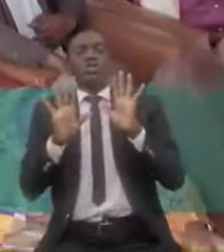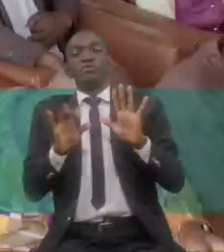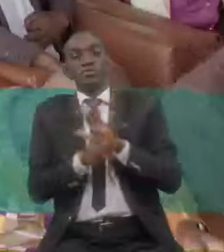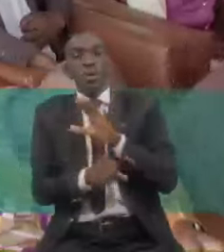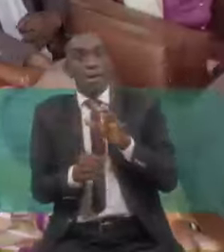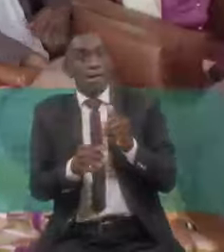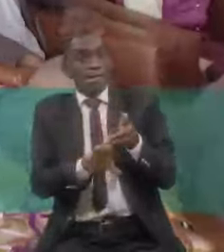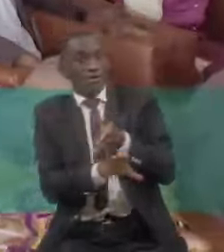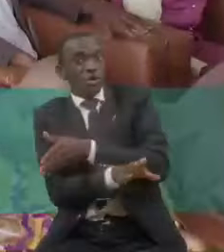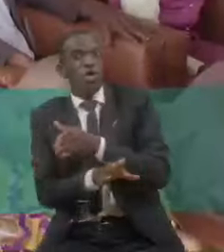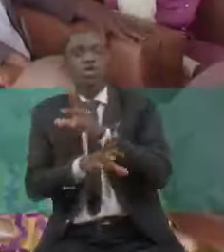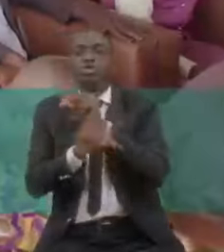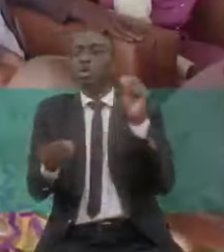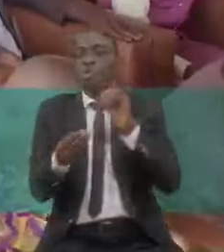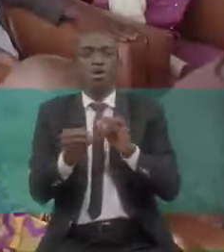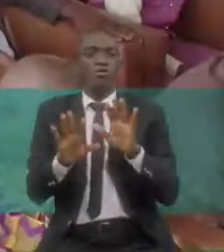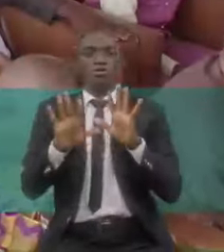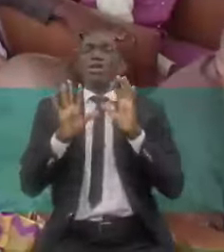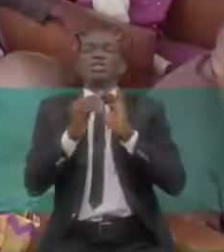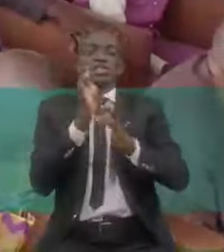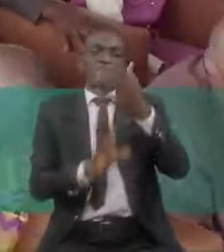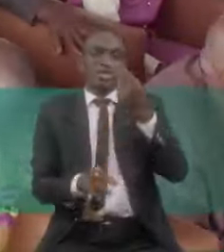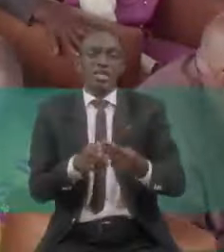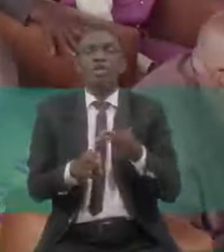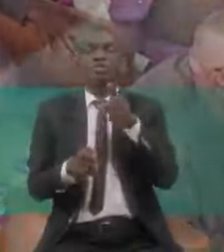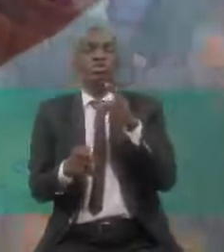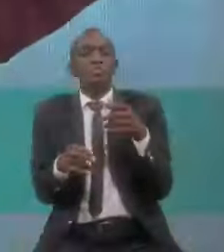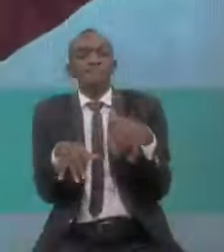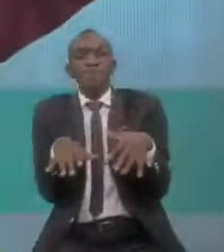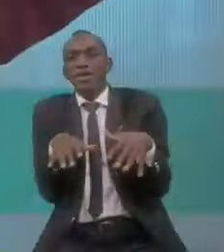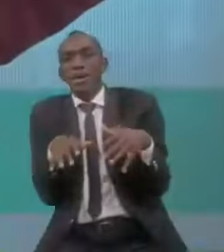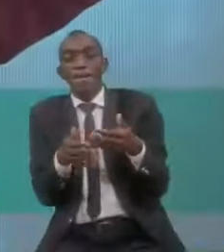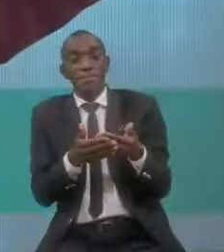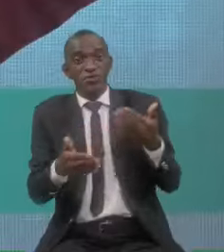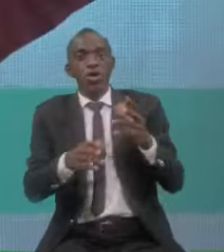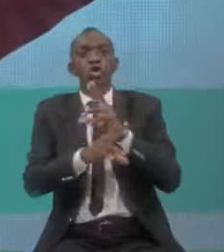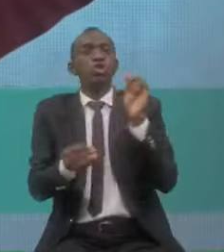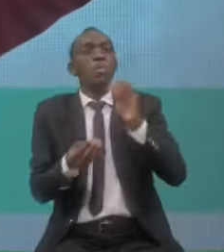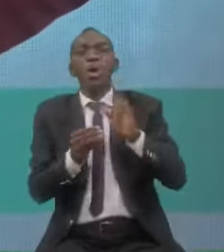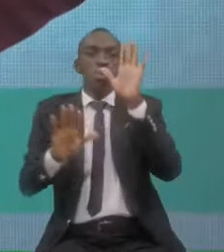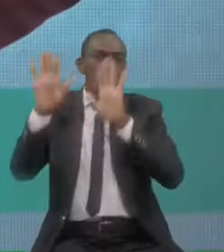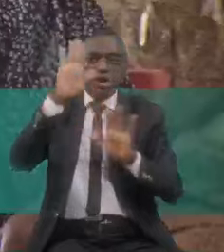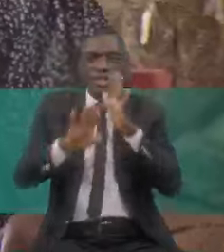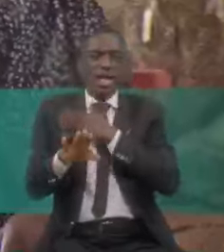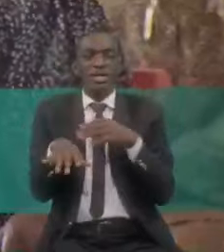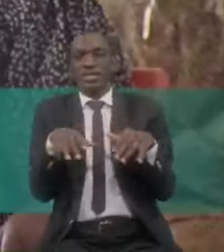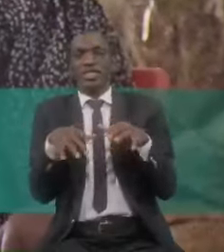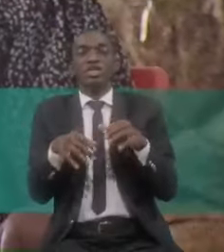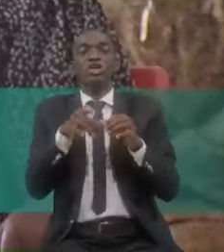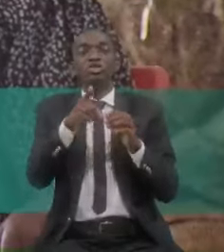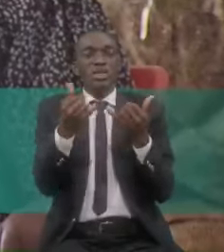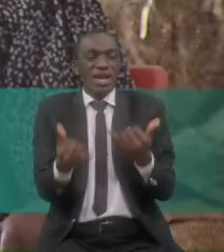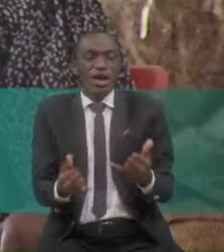fretting before, no more worry and anxiety. You now come on a higher plane. And